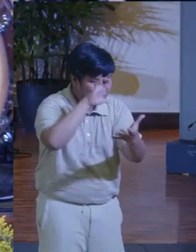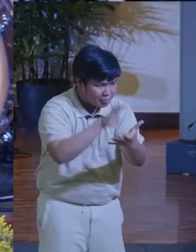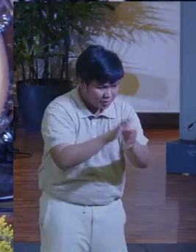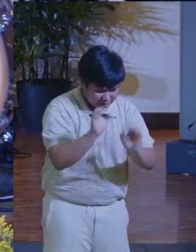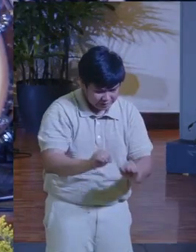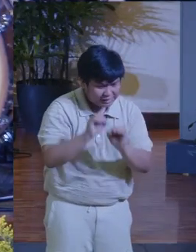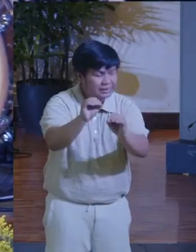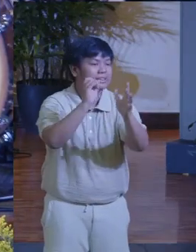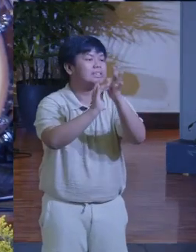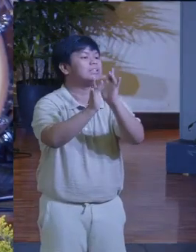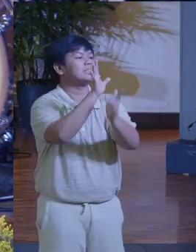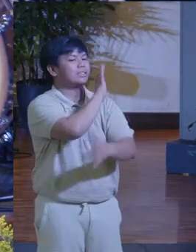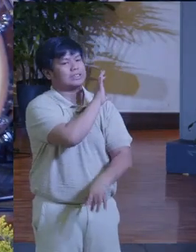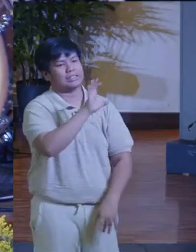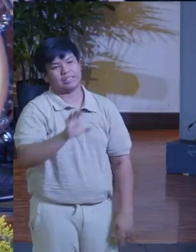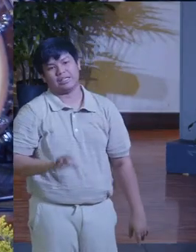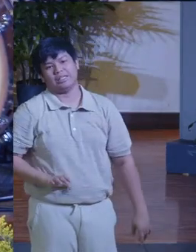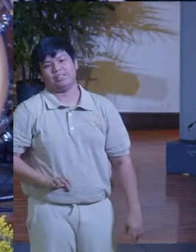Kanyang anak.